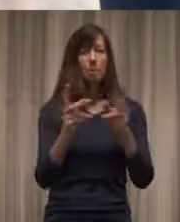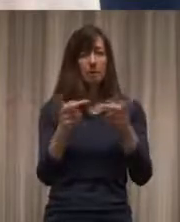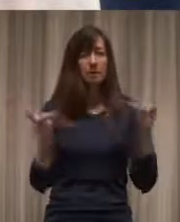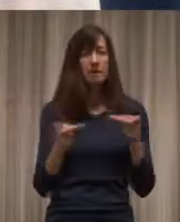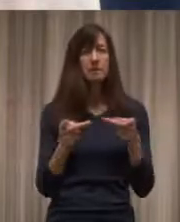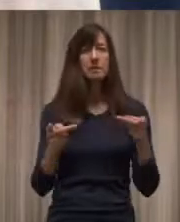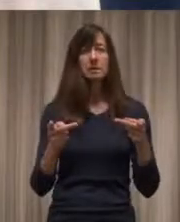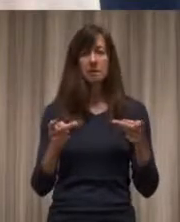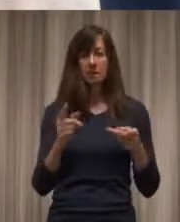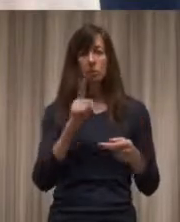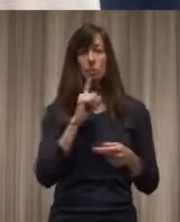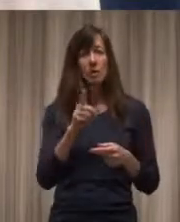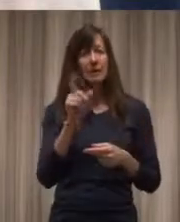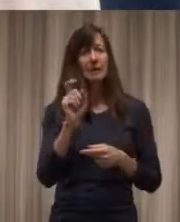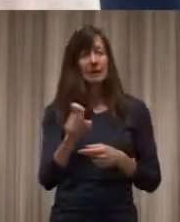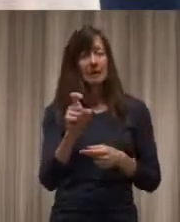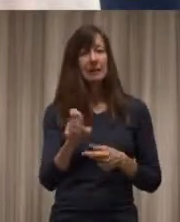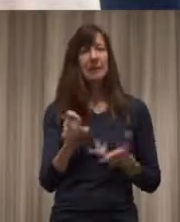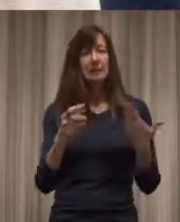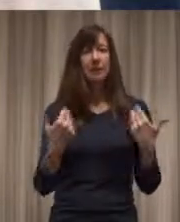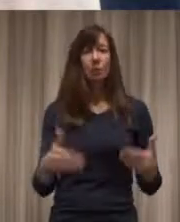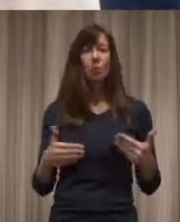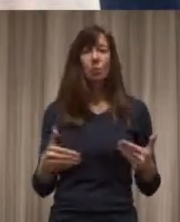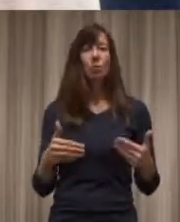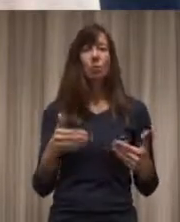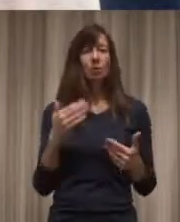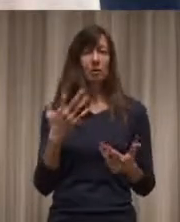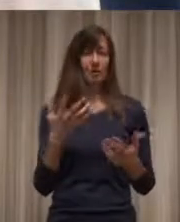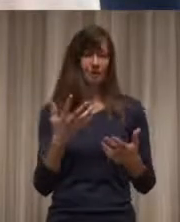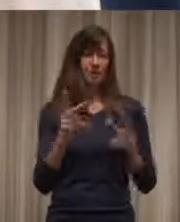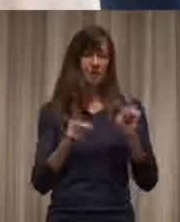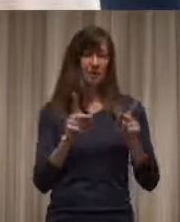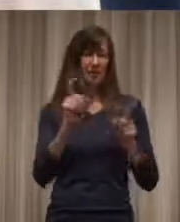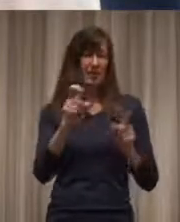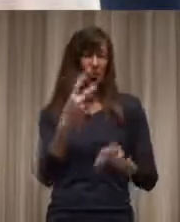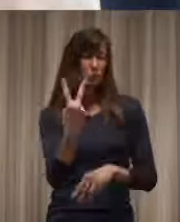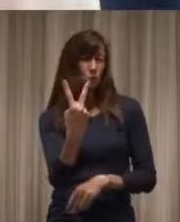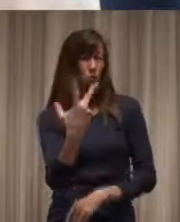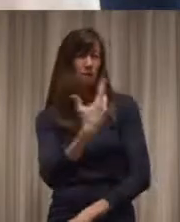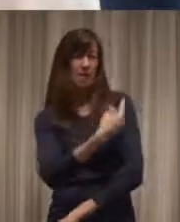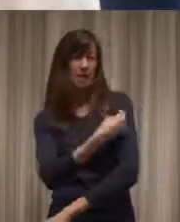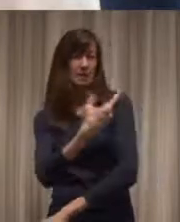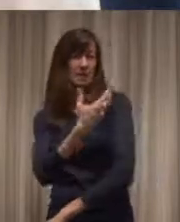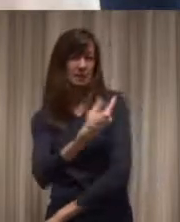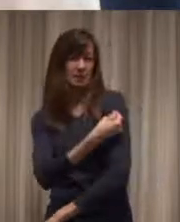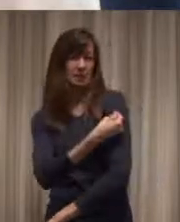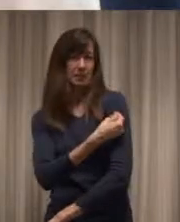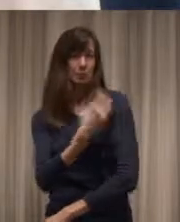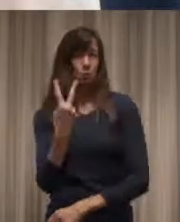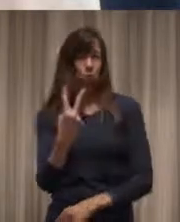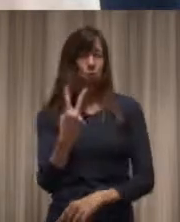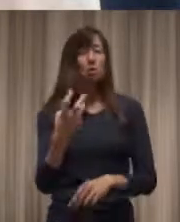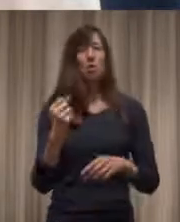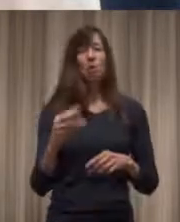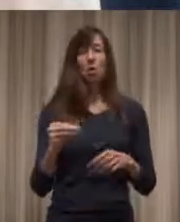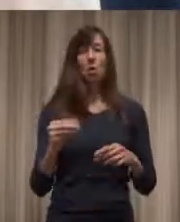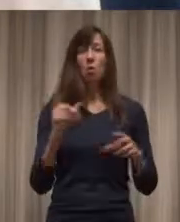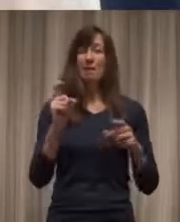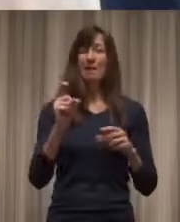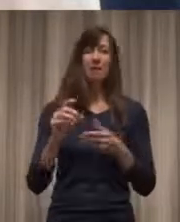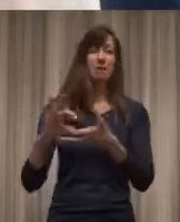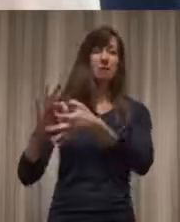each of whom needs 2 doses. We need all hands on deck working together and coordinated to make that happen, and that's what our